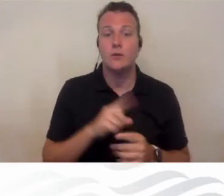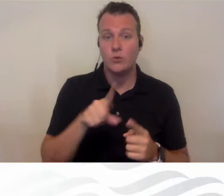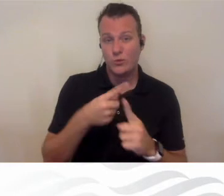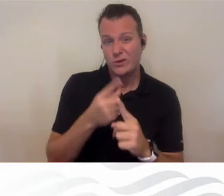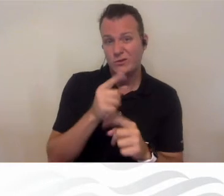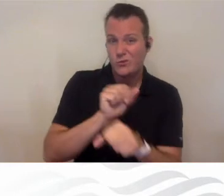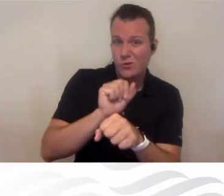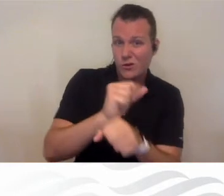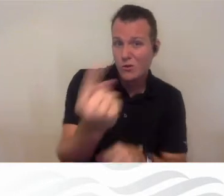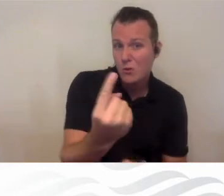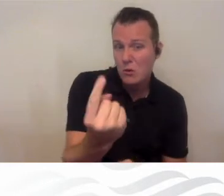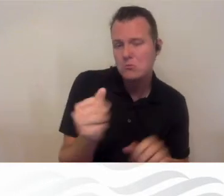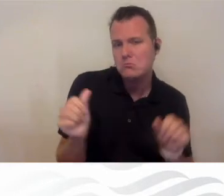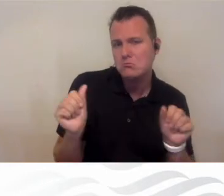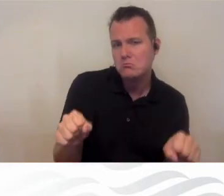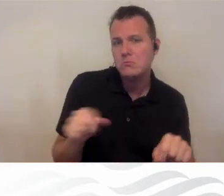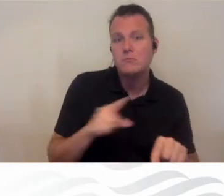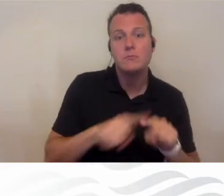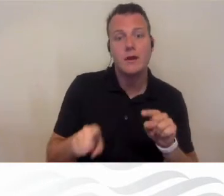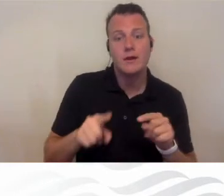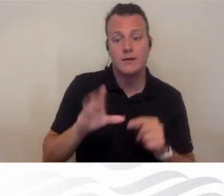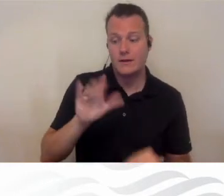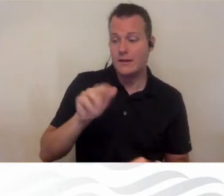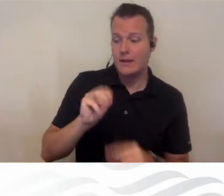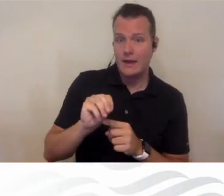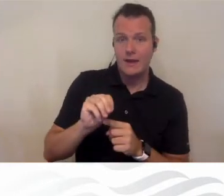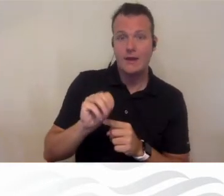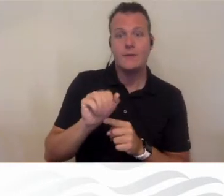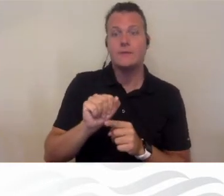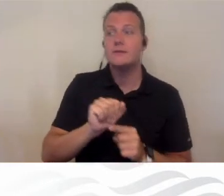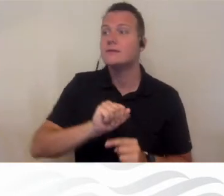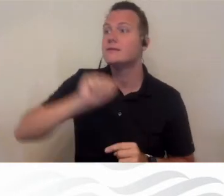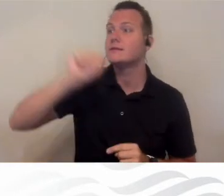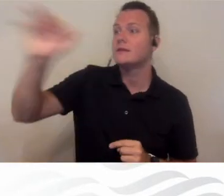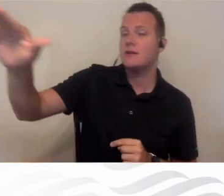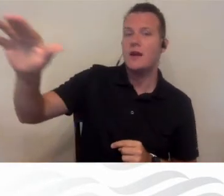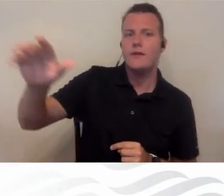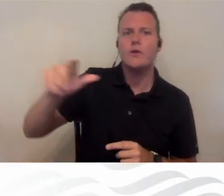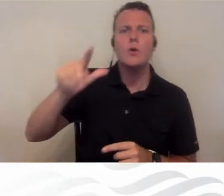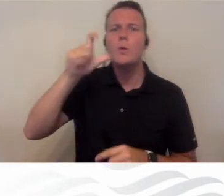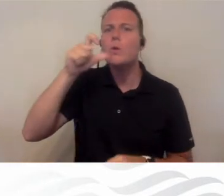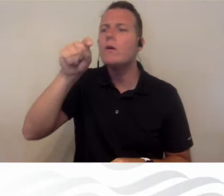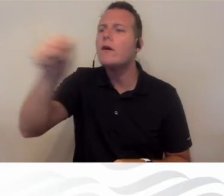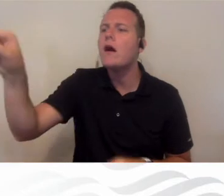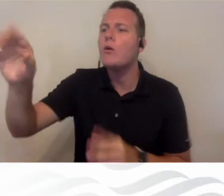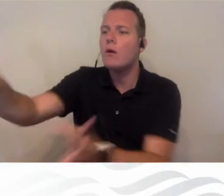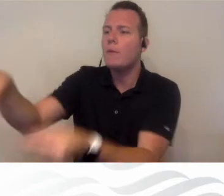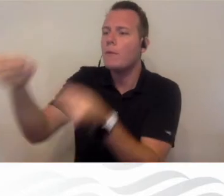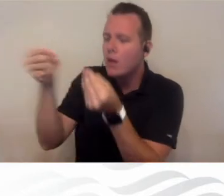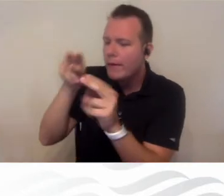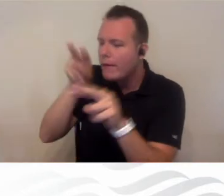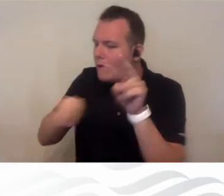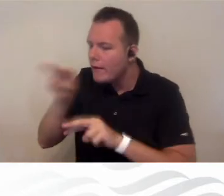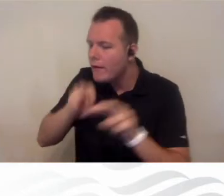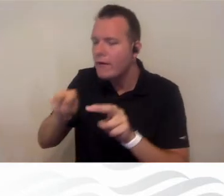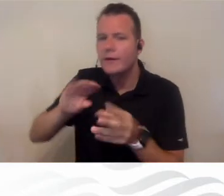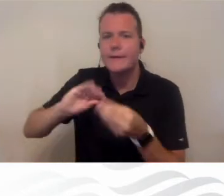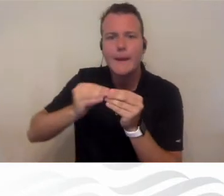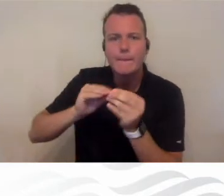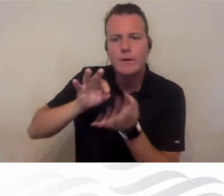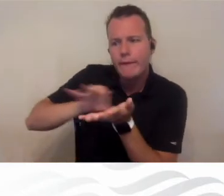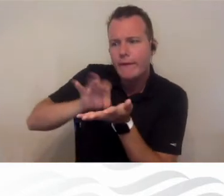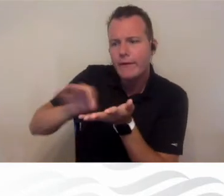at where your claims go and who's looking at those claims and how they're tallying up numbers, especially if it's